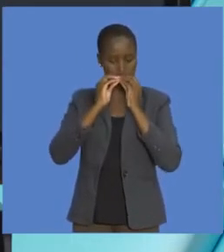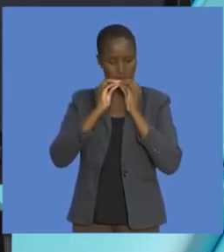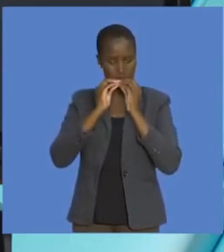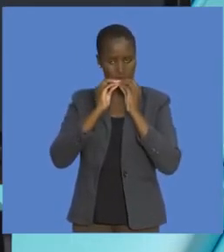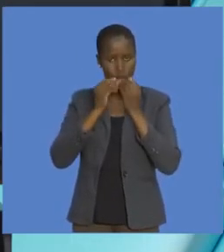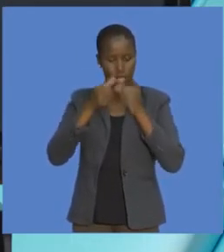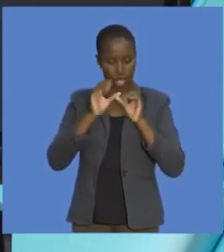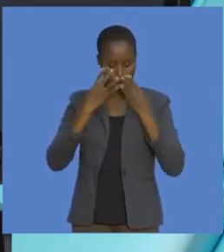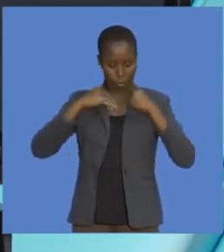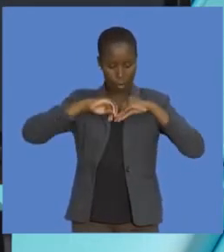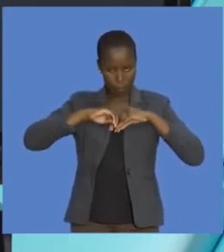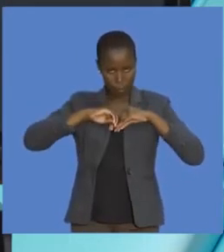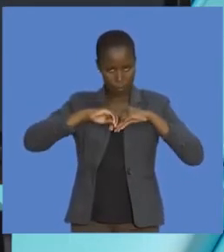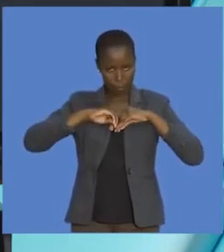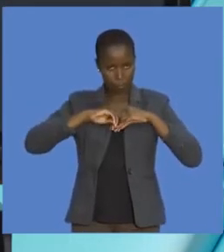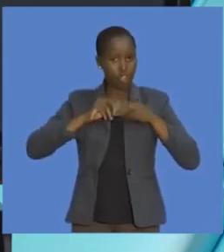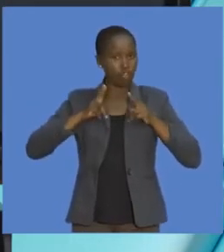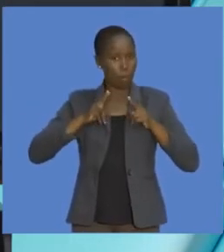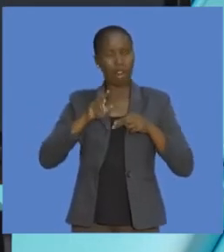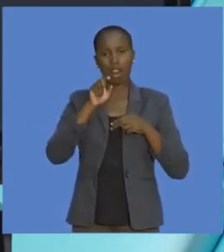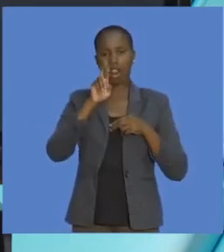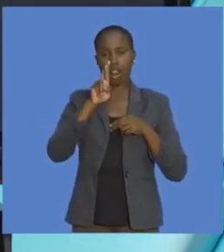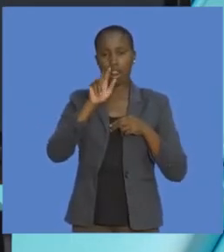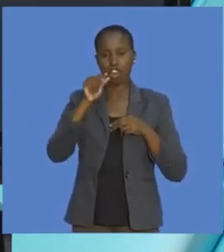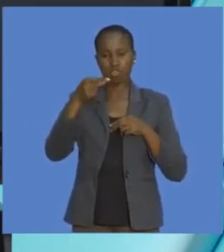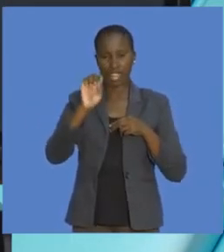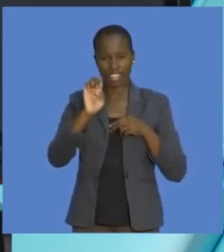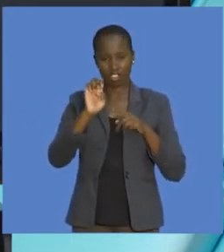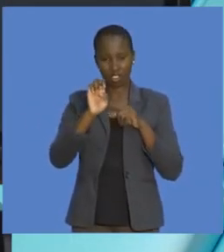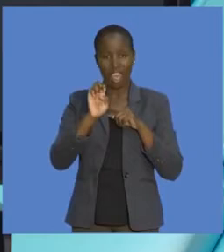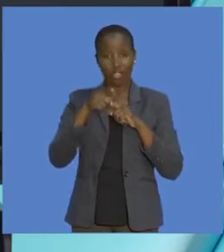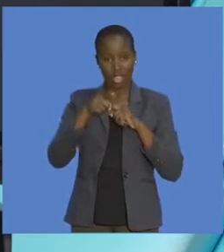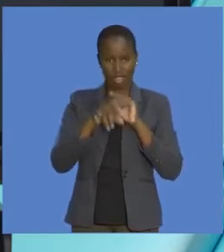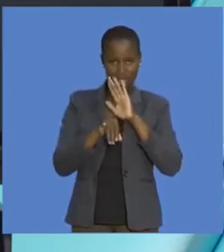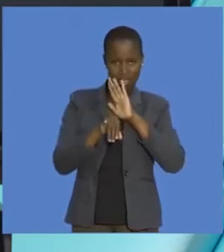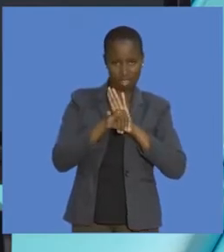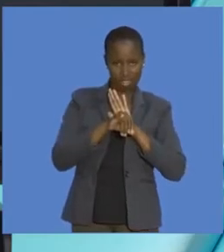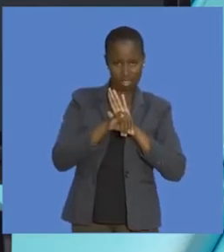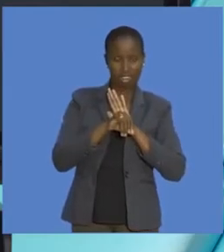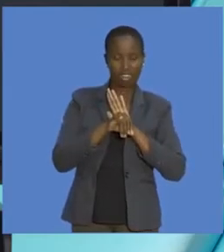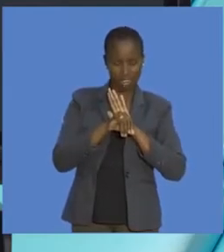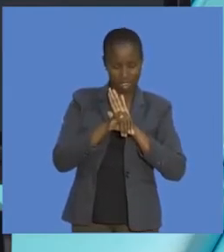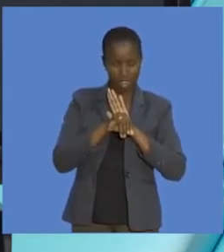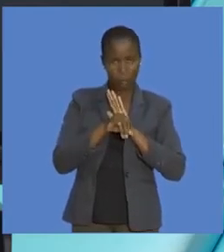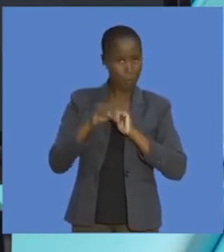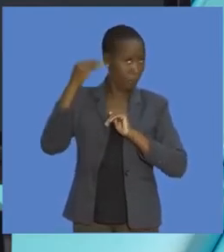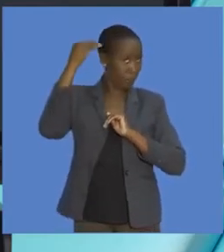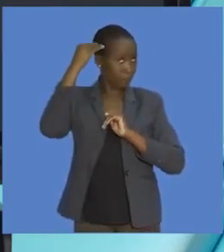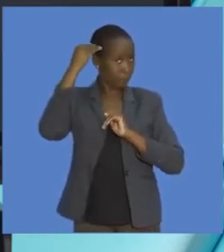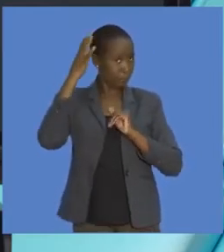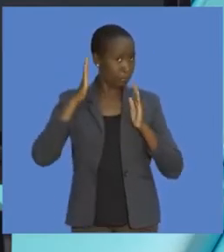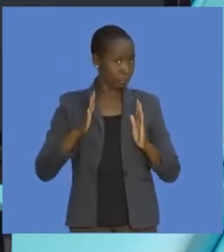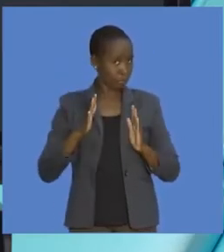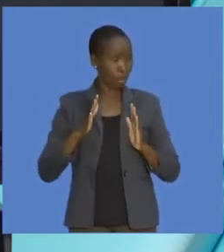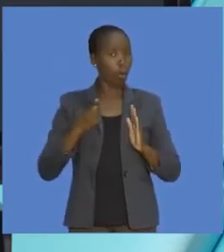normal range, and then institutes or sends out an impulse to the effector organ. The effector organ could